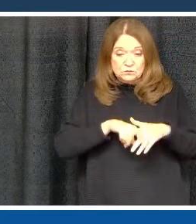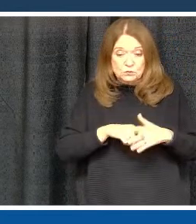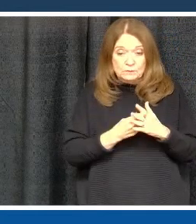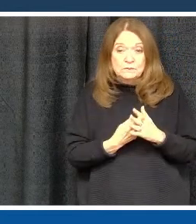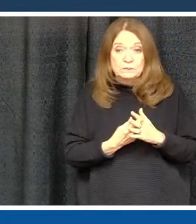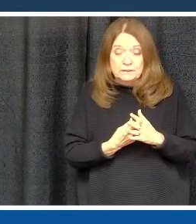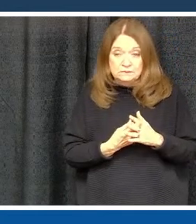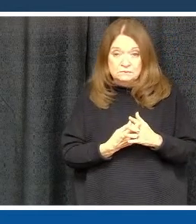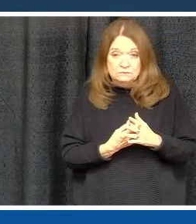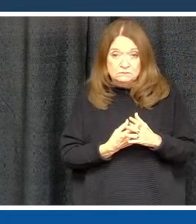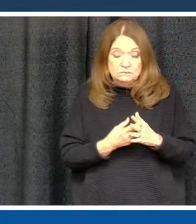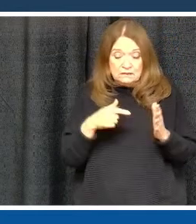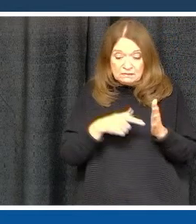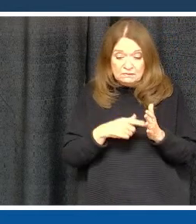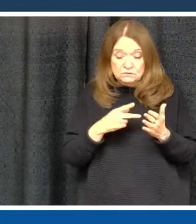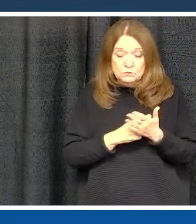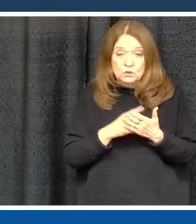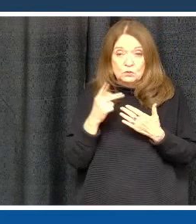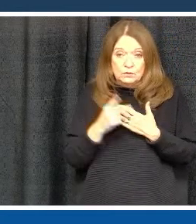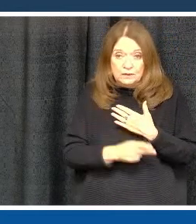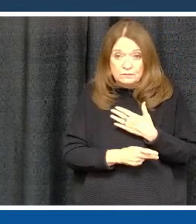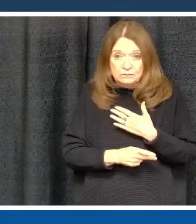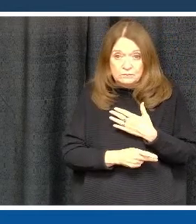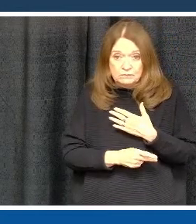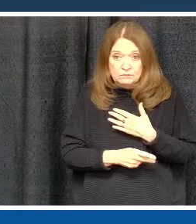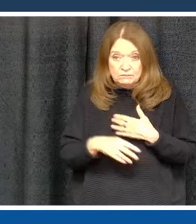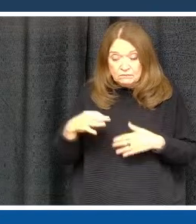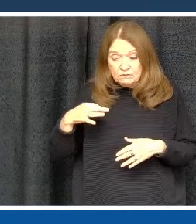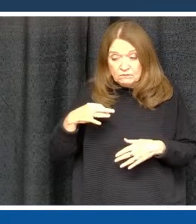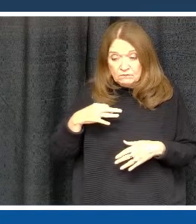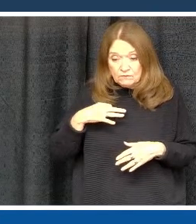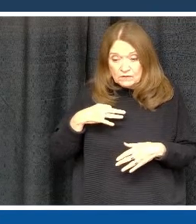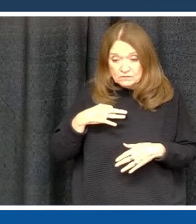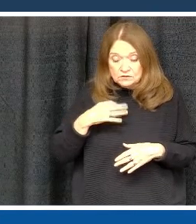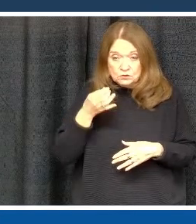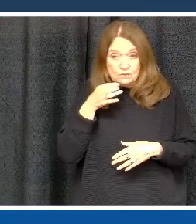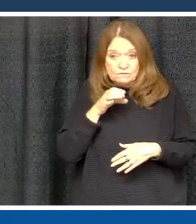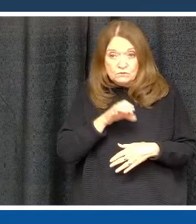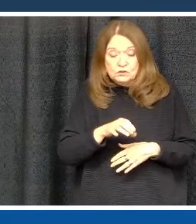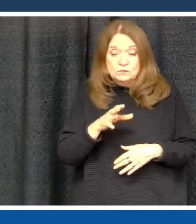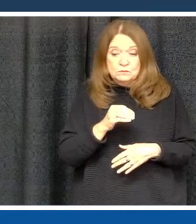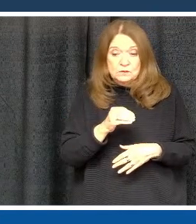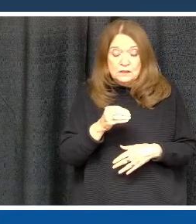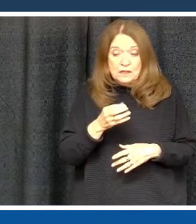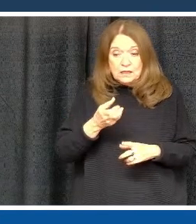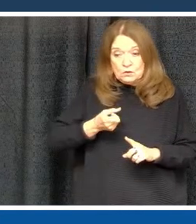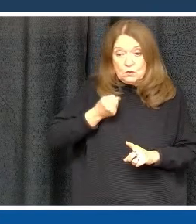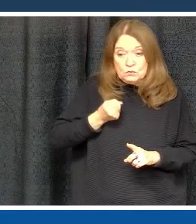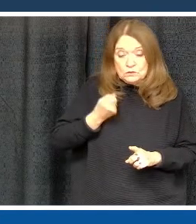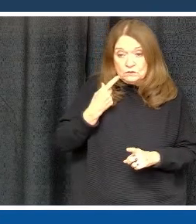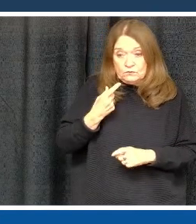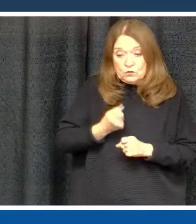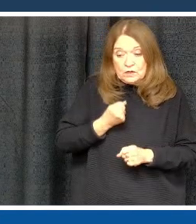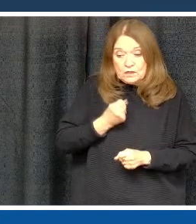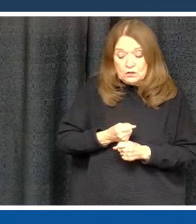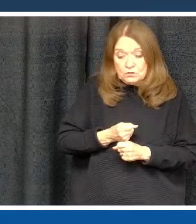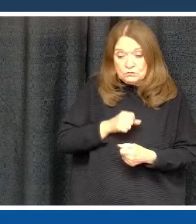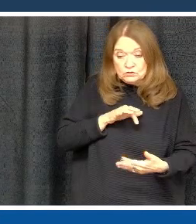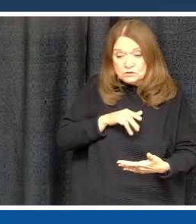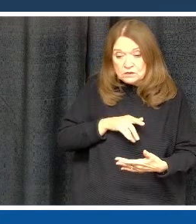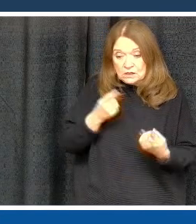this program of volunteer enforcement and hold it for at least a year to study its